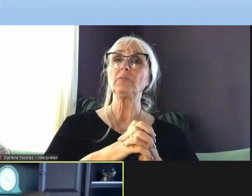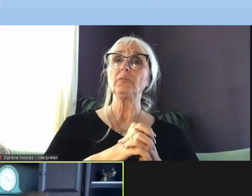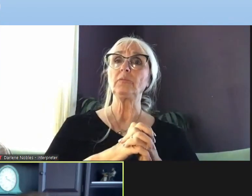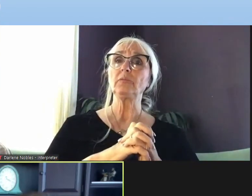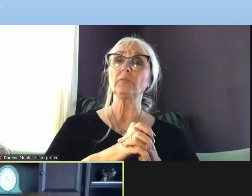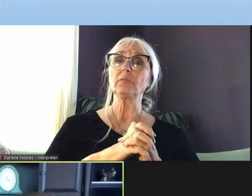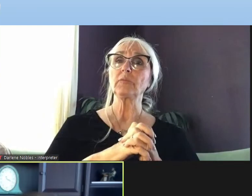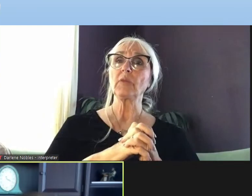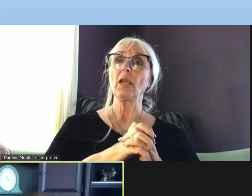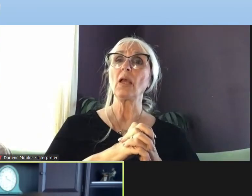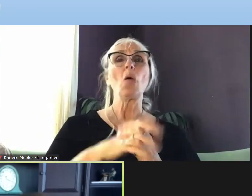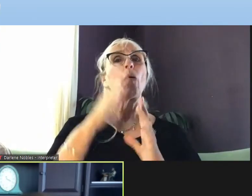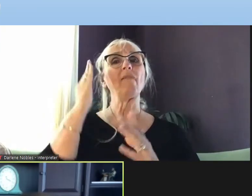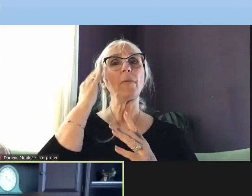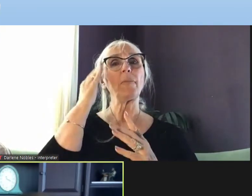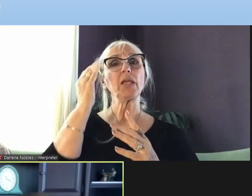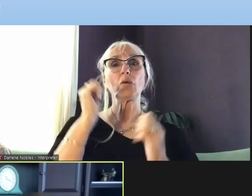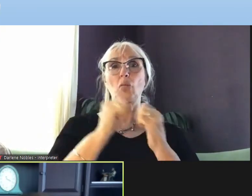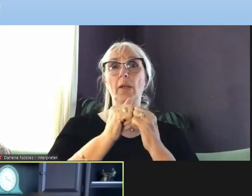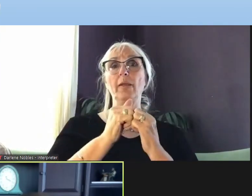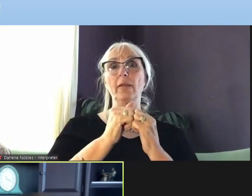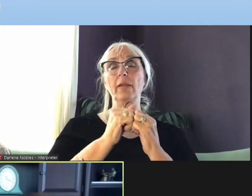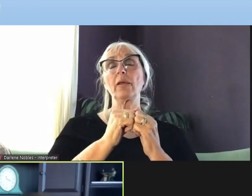We're familiar with these entities.